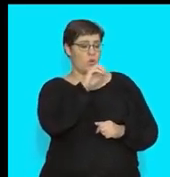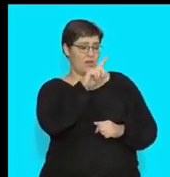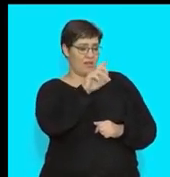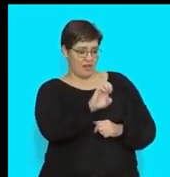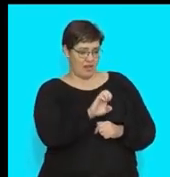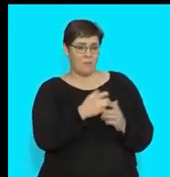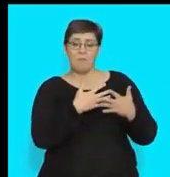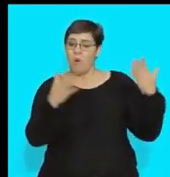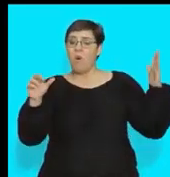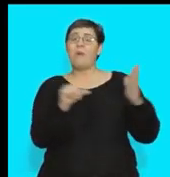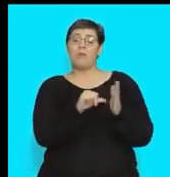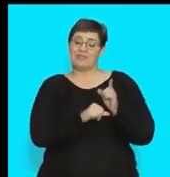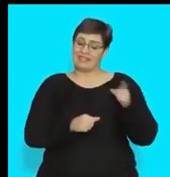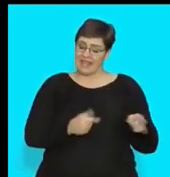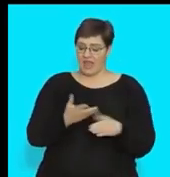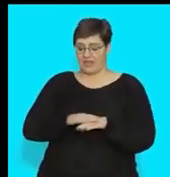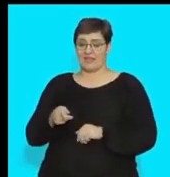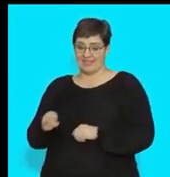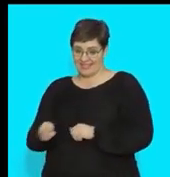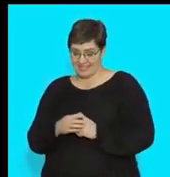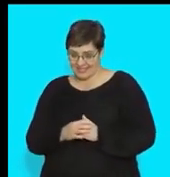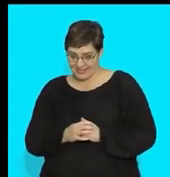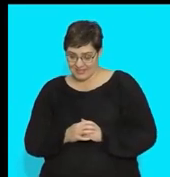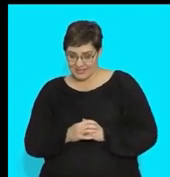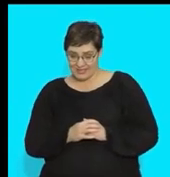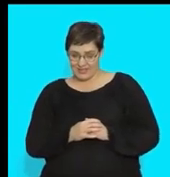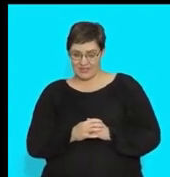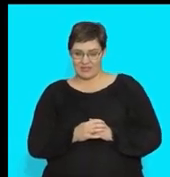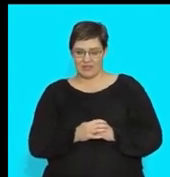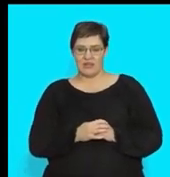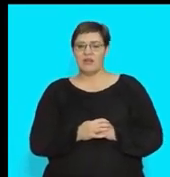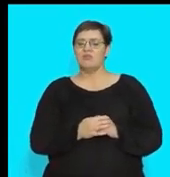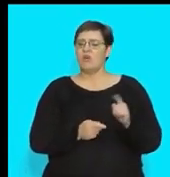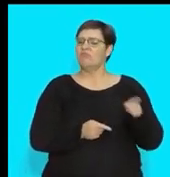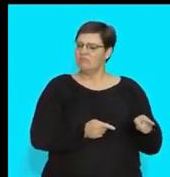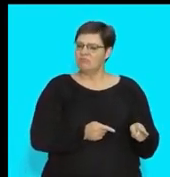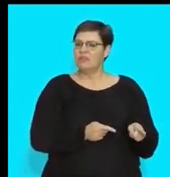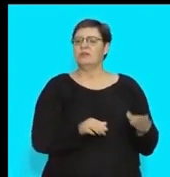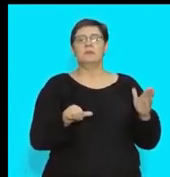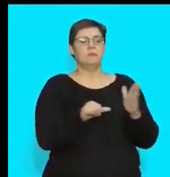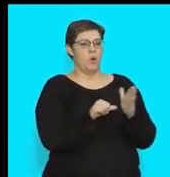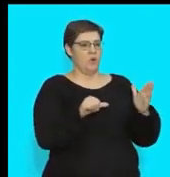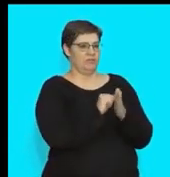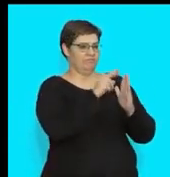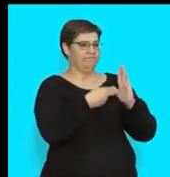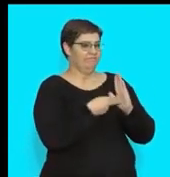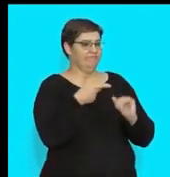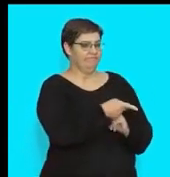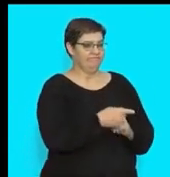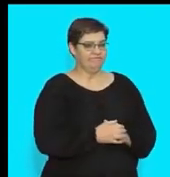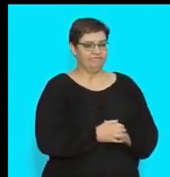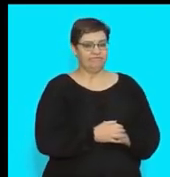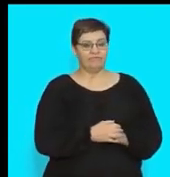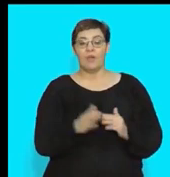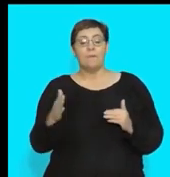far more important role in plants than it does in animals. So the vacuole is going to play an important role here. What